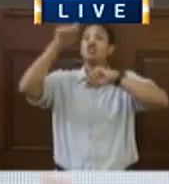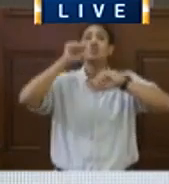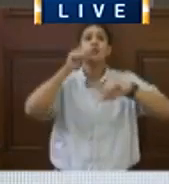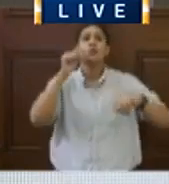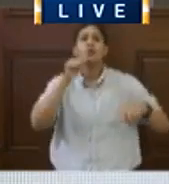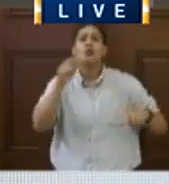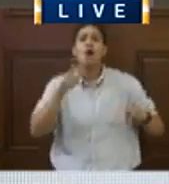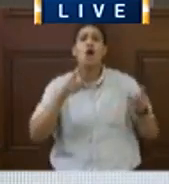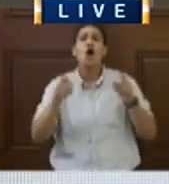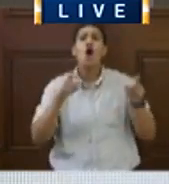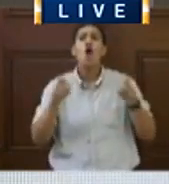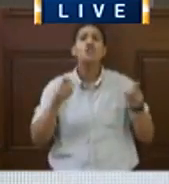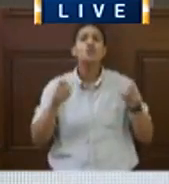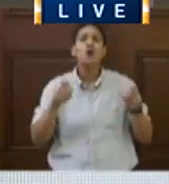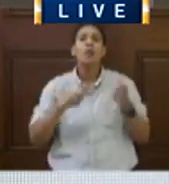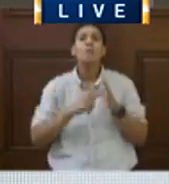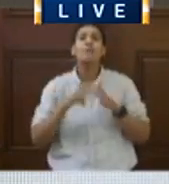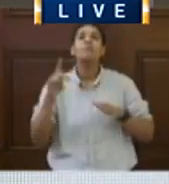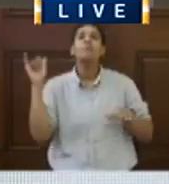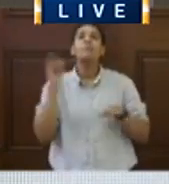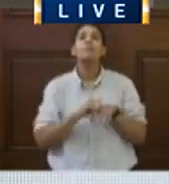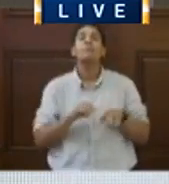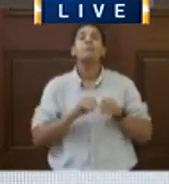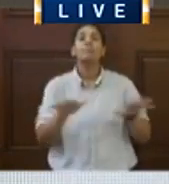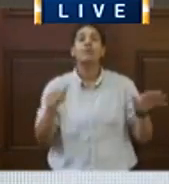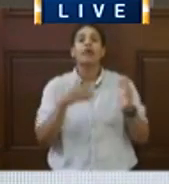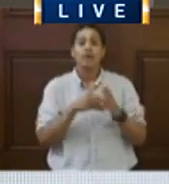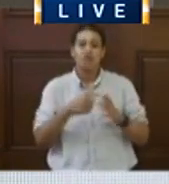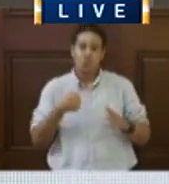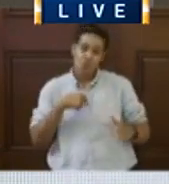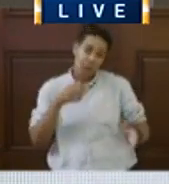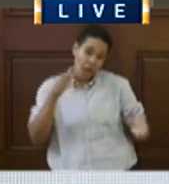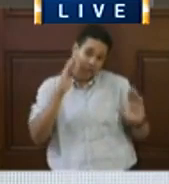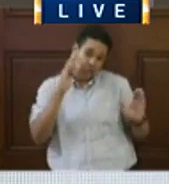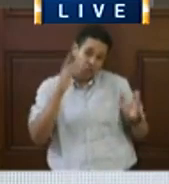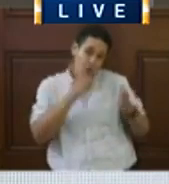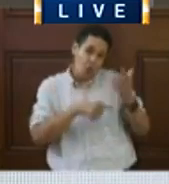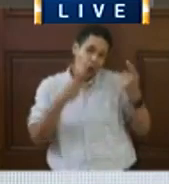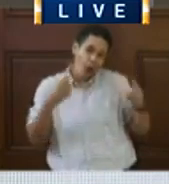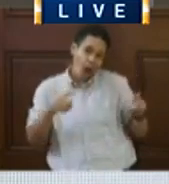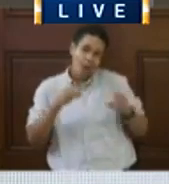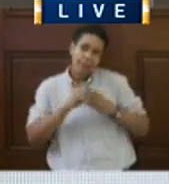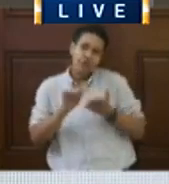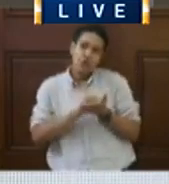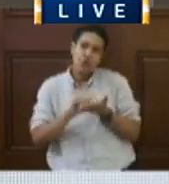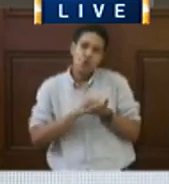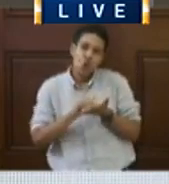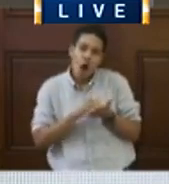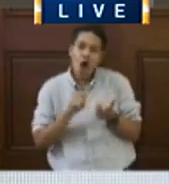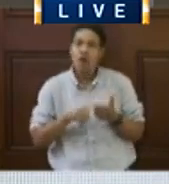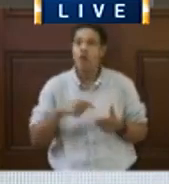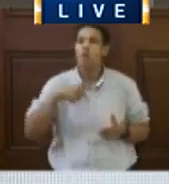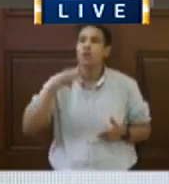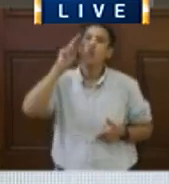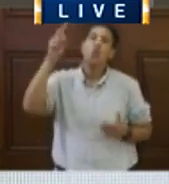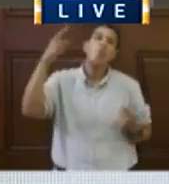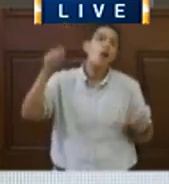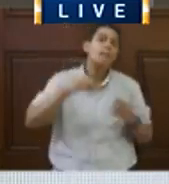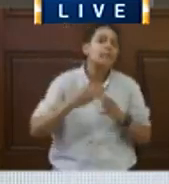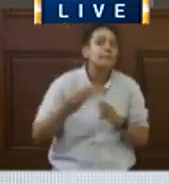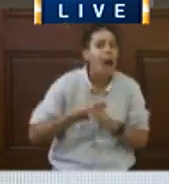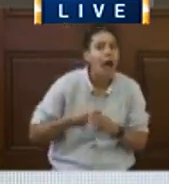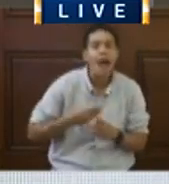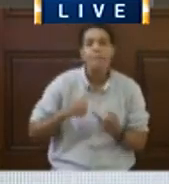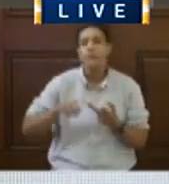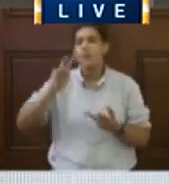of imported cases. So we are paying close attention to what is happening in New York, what is happening in Miami, what is happening in the